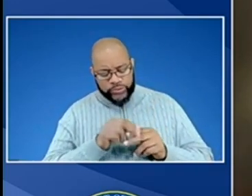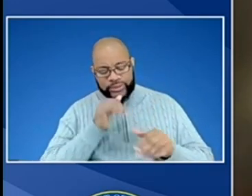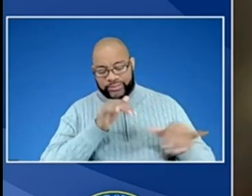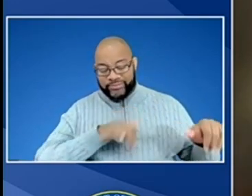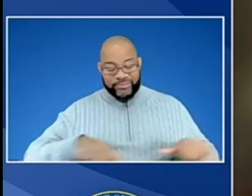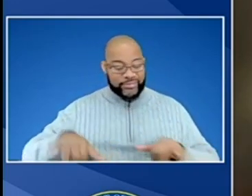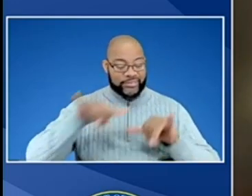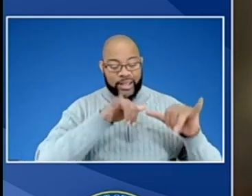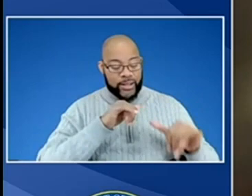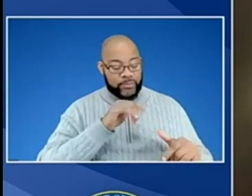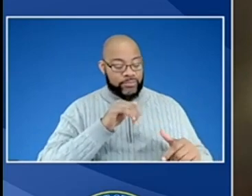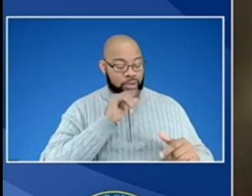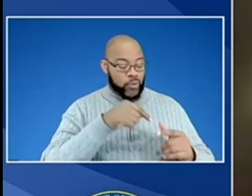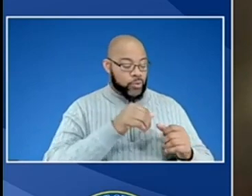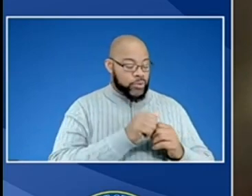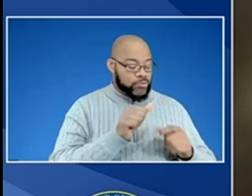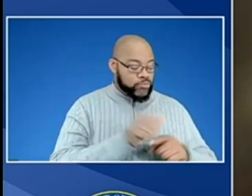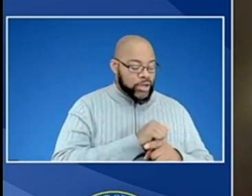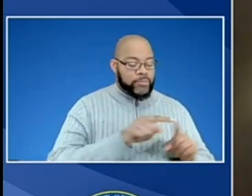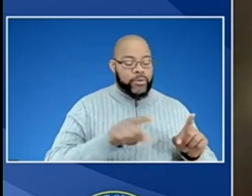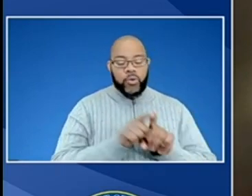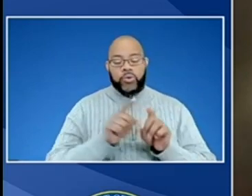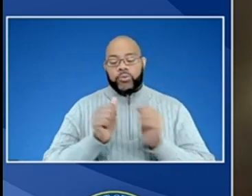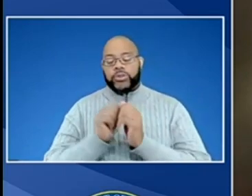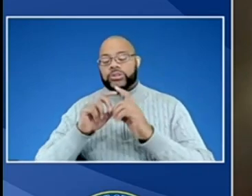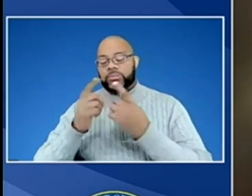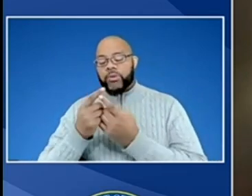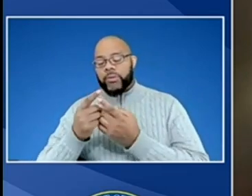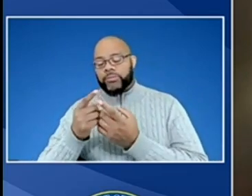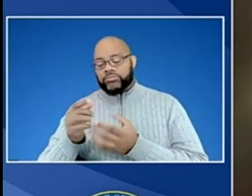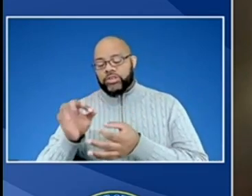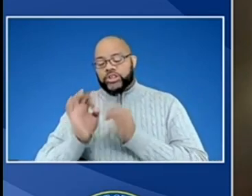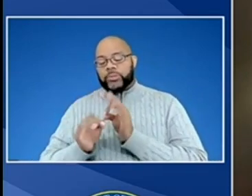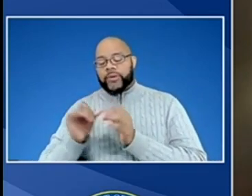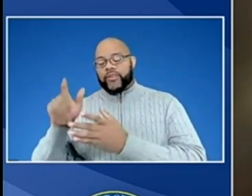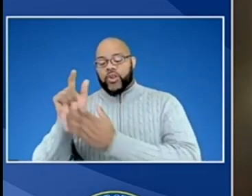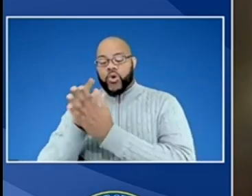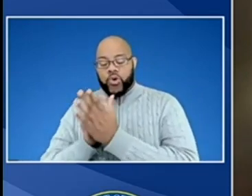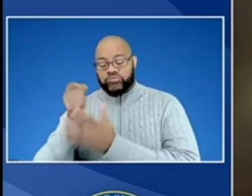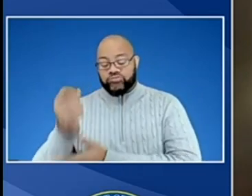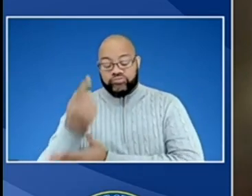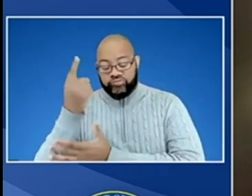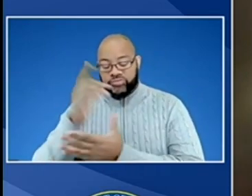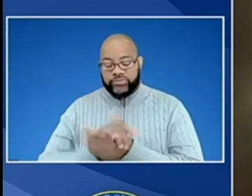not only with practice, but also with the department's interpretation of law.